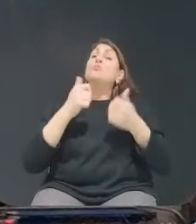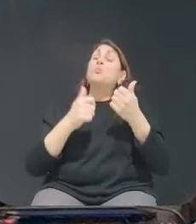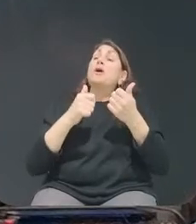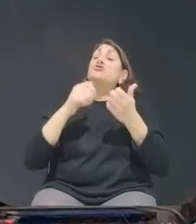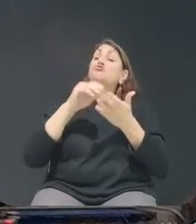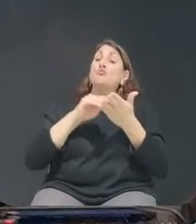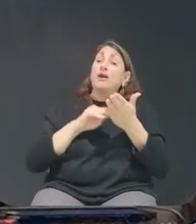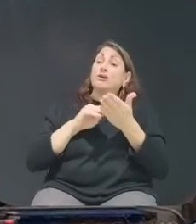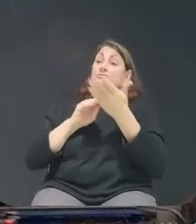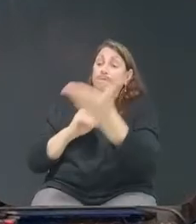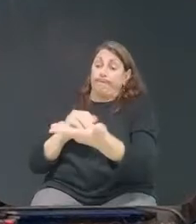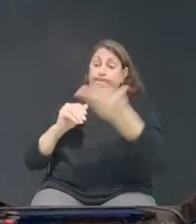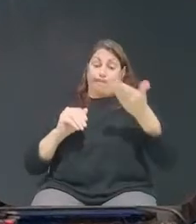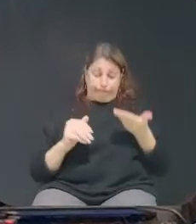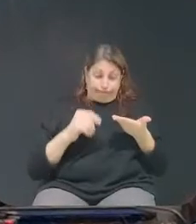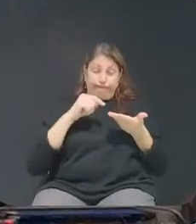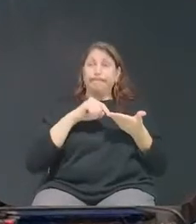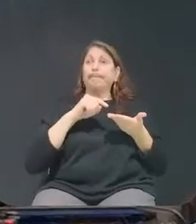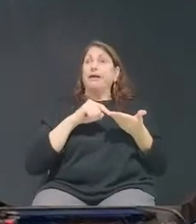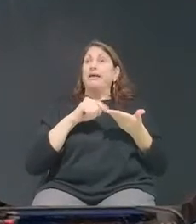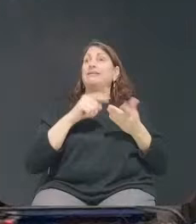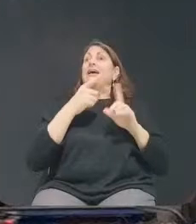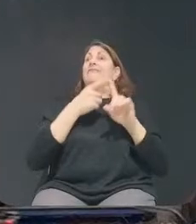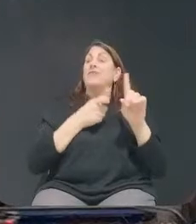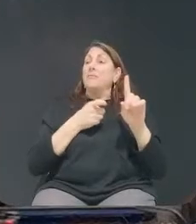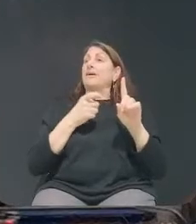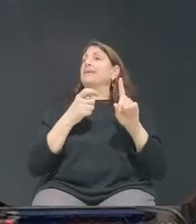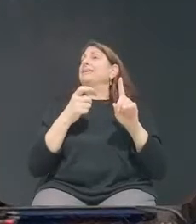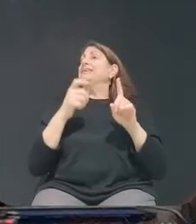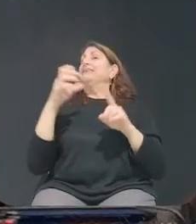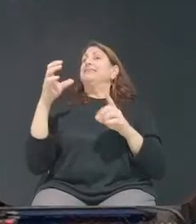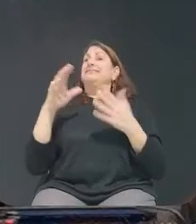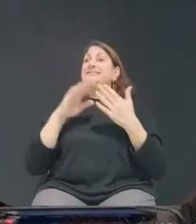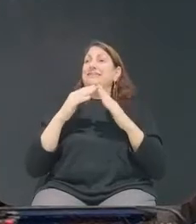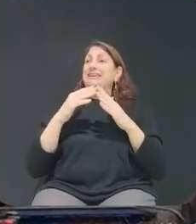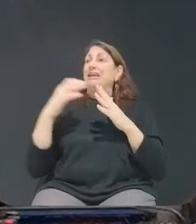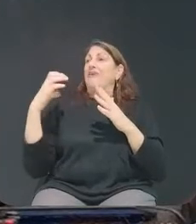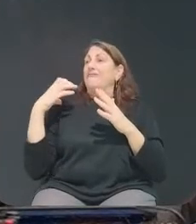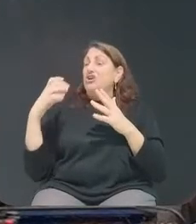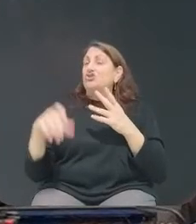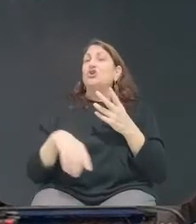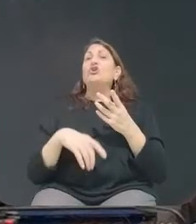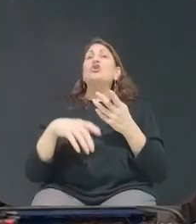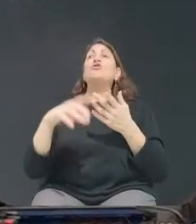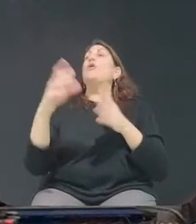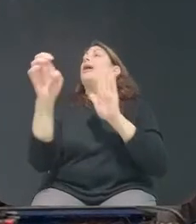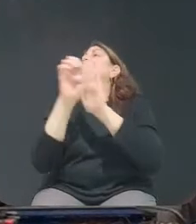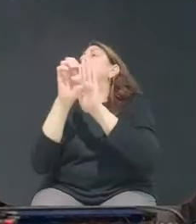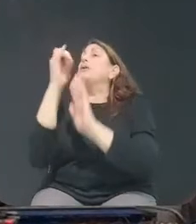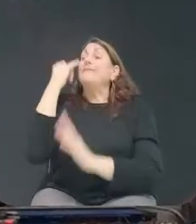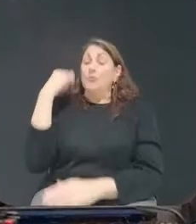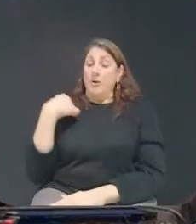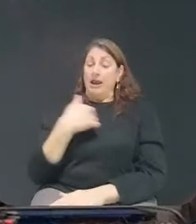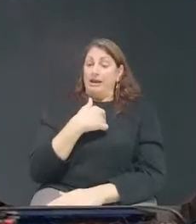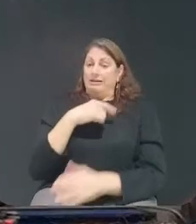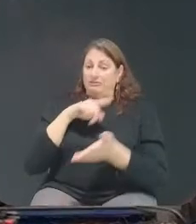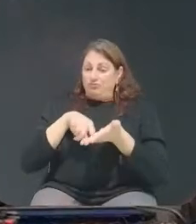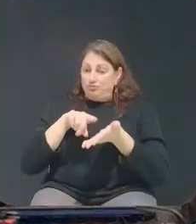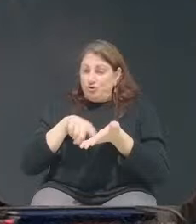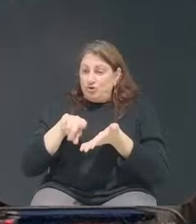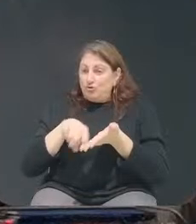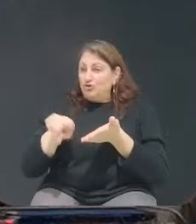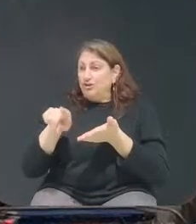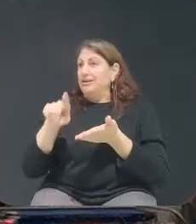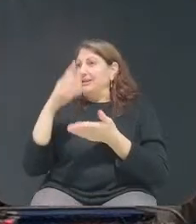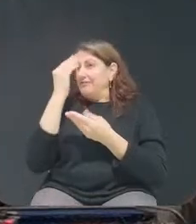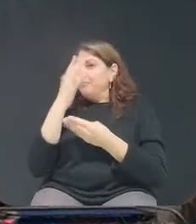elected officials. So if there's, for example, legislation being considered, and there's research done around that legislation,